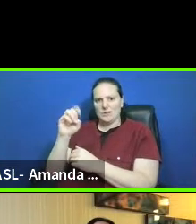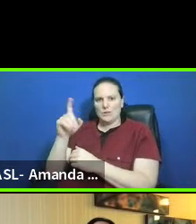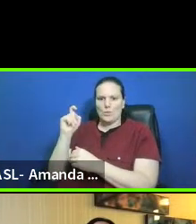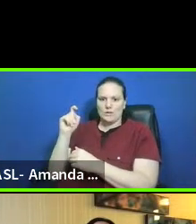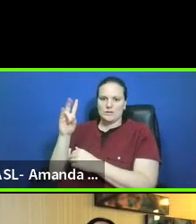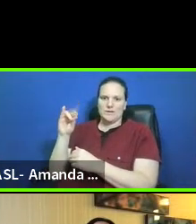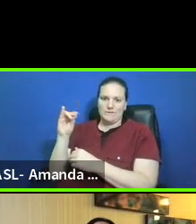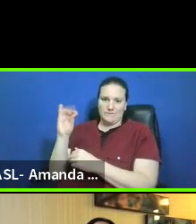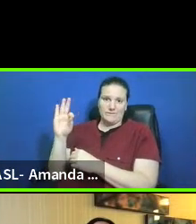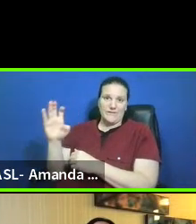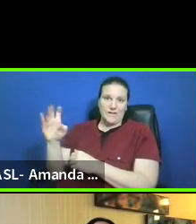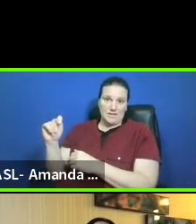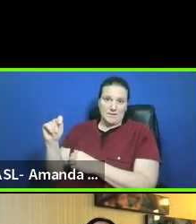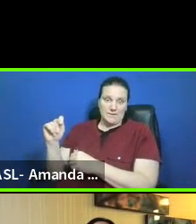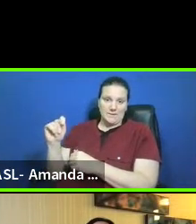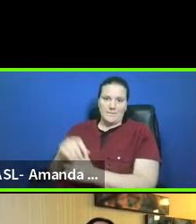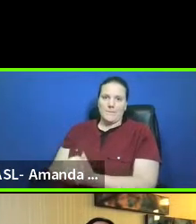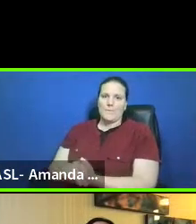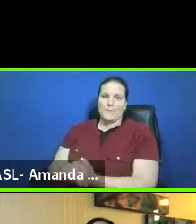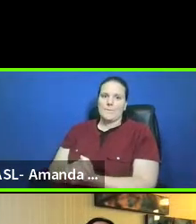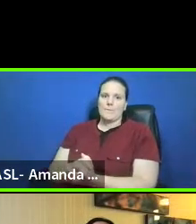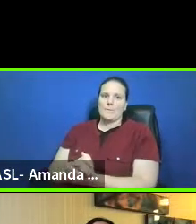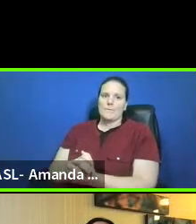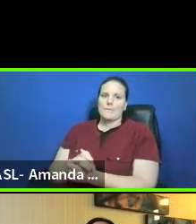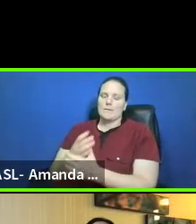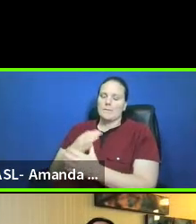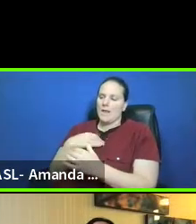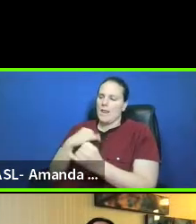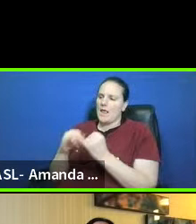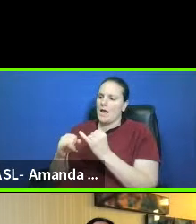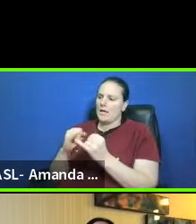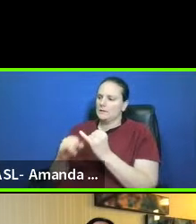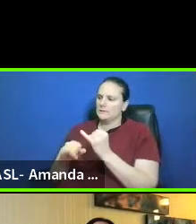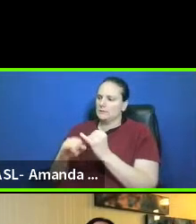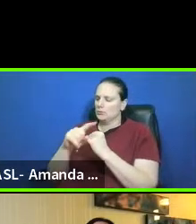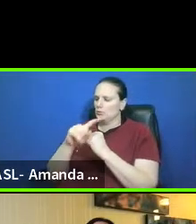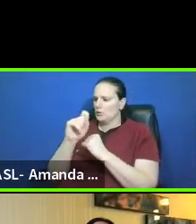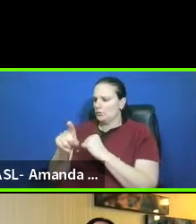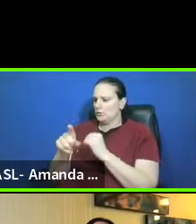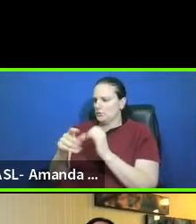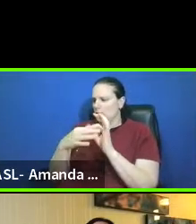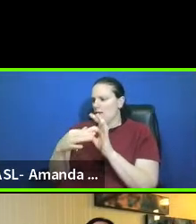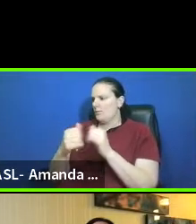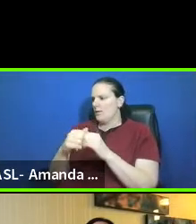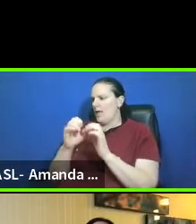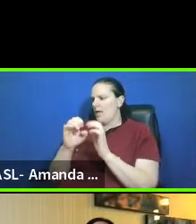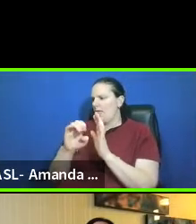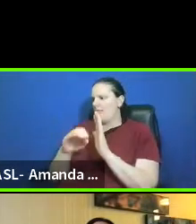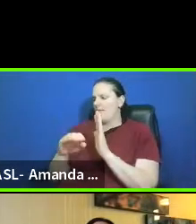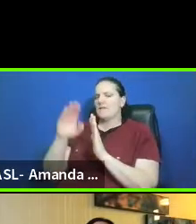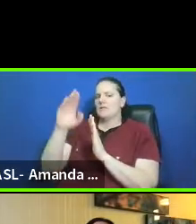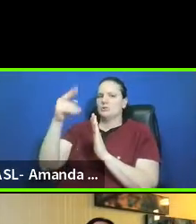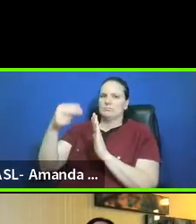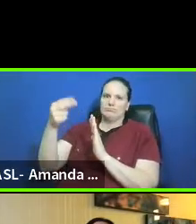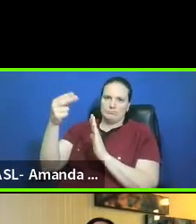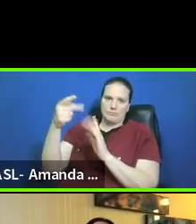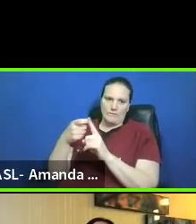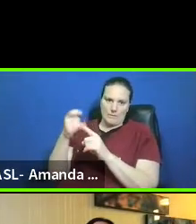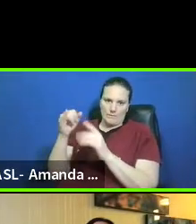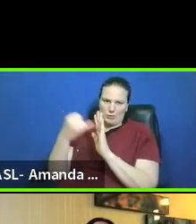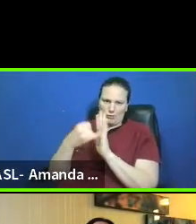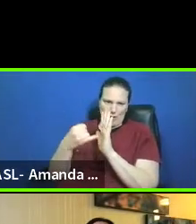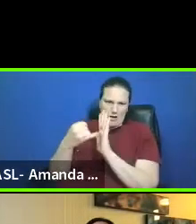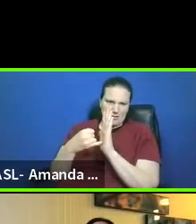178 feet. And my last question related to the elevation is from the